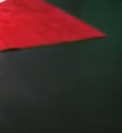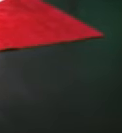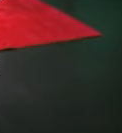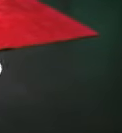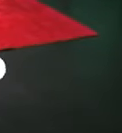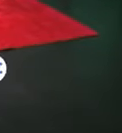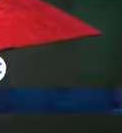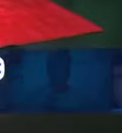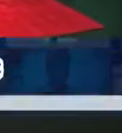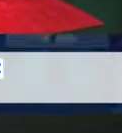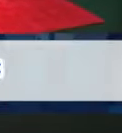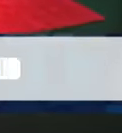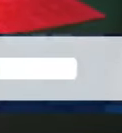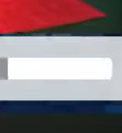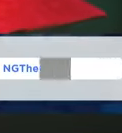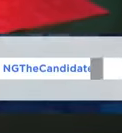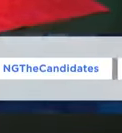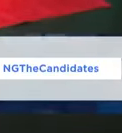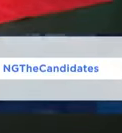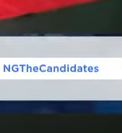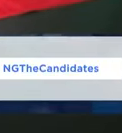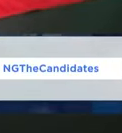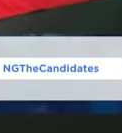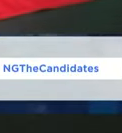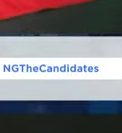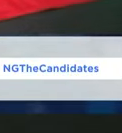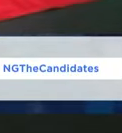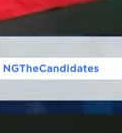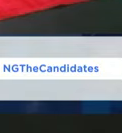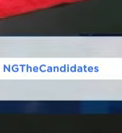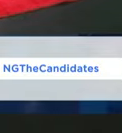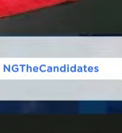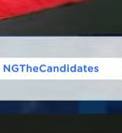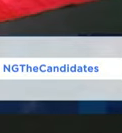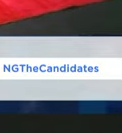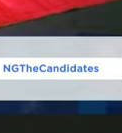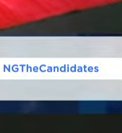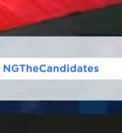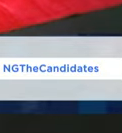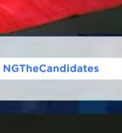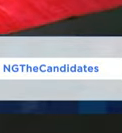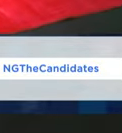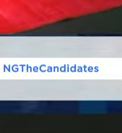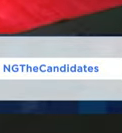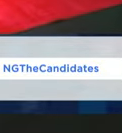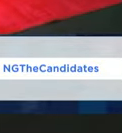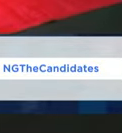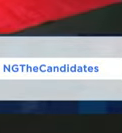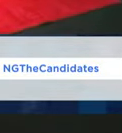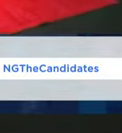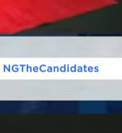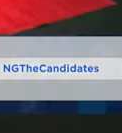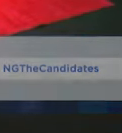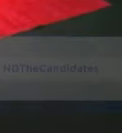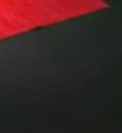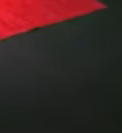villages and donated those houses free of charge, meaning we moved out so many villages that